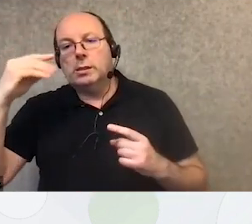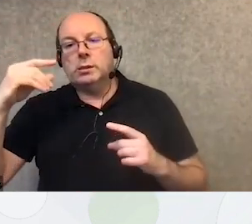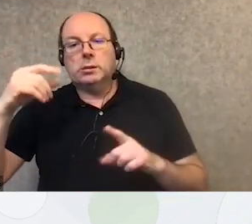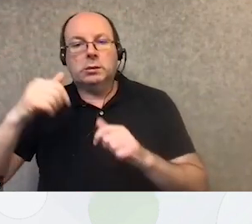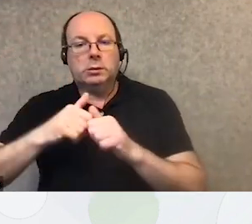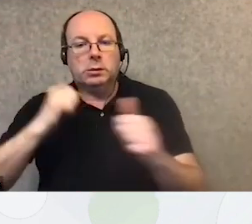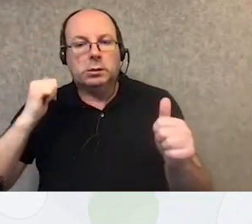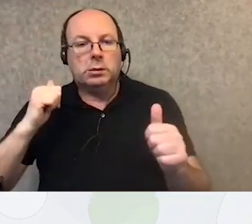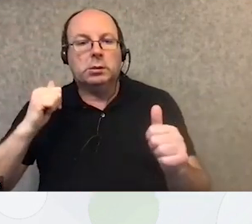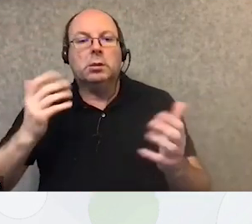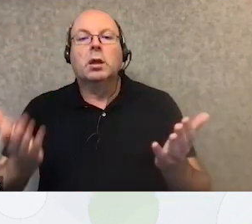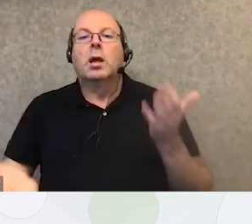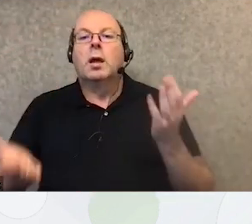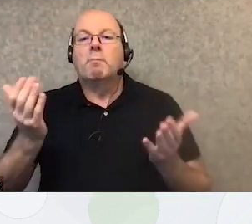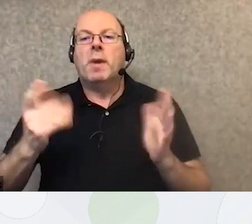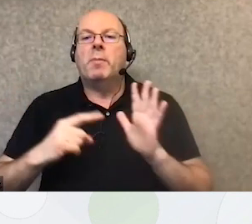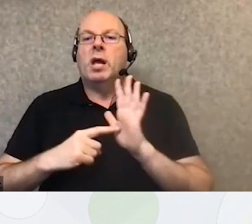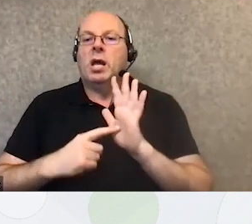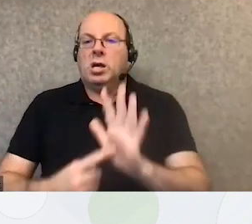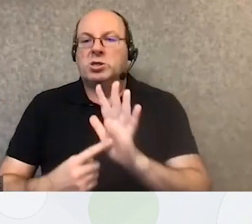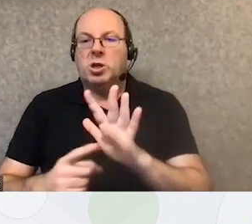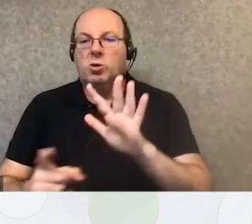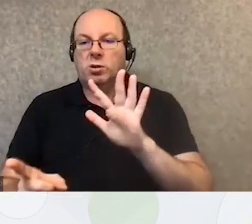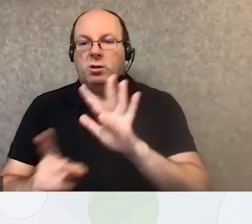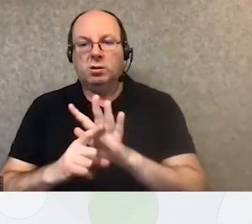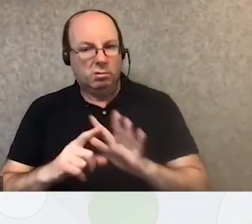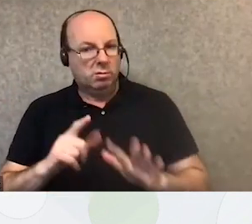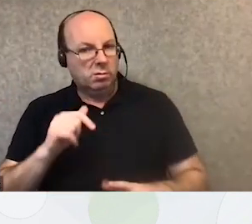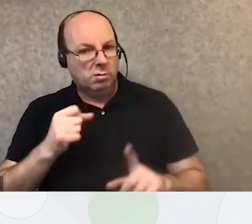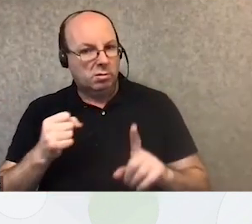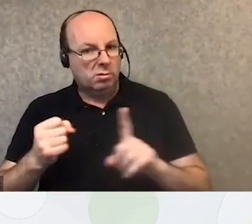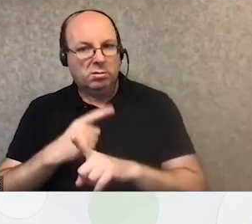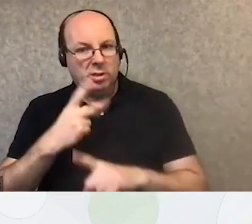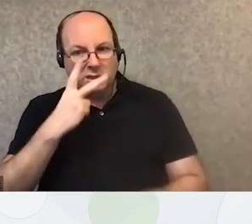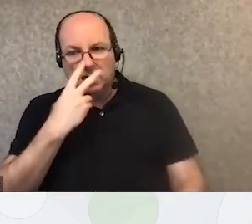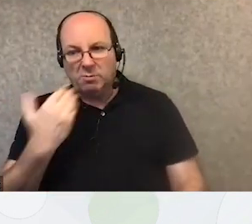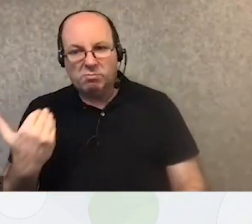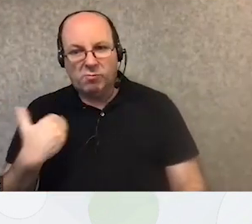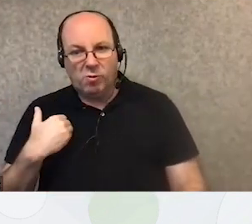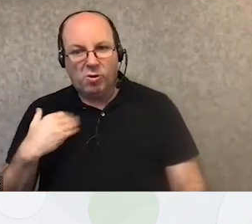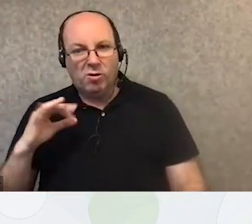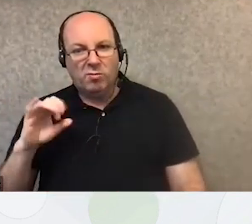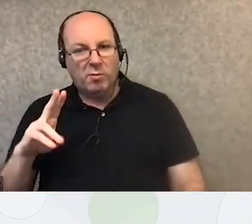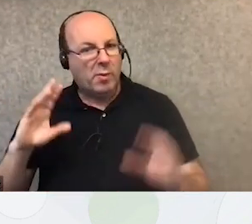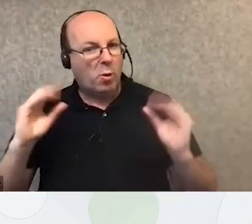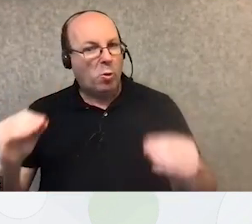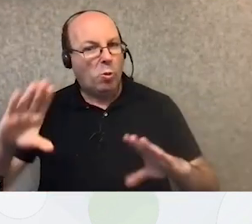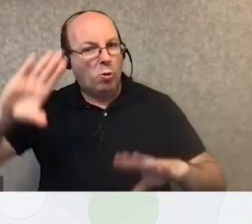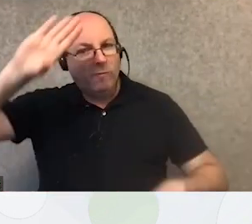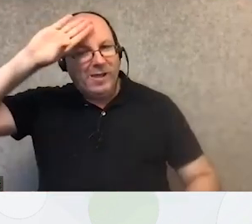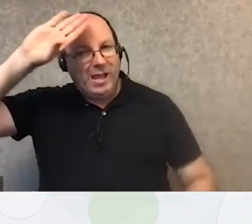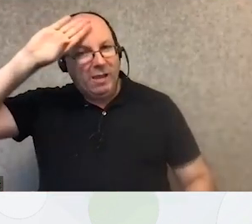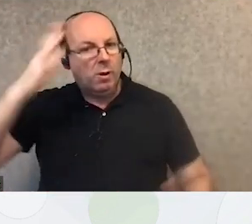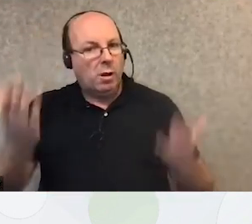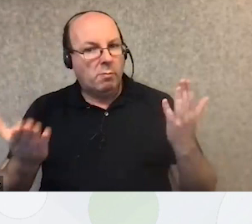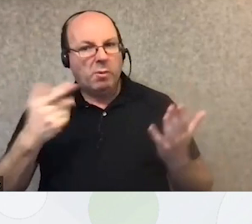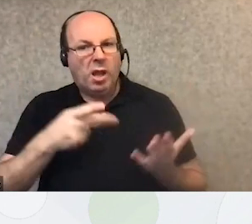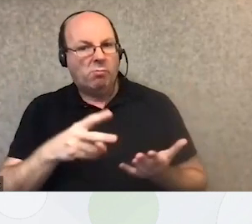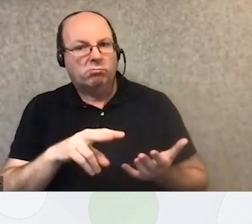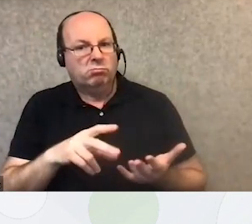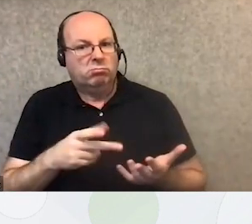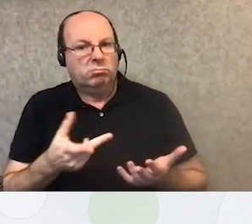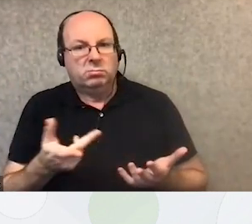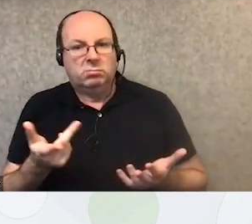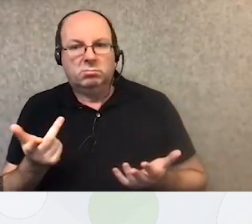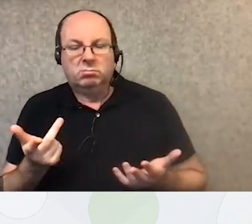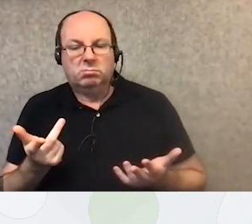may manifest atypical signs and symptoms for COVID and or flu, may not have fever, may not always